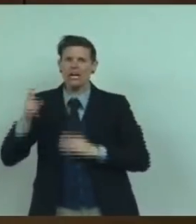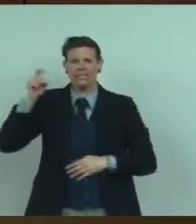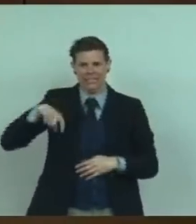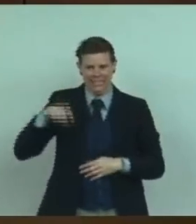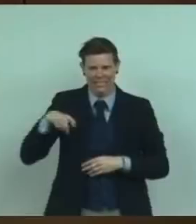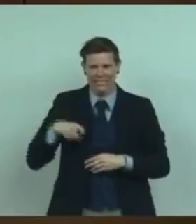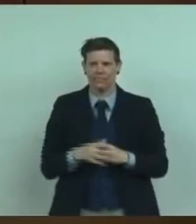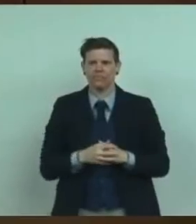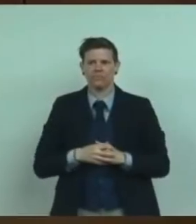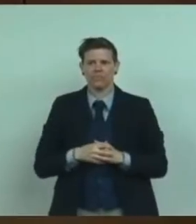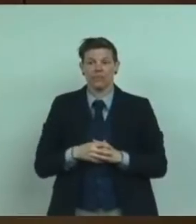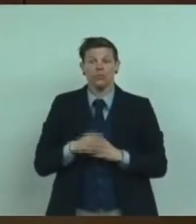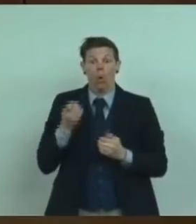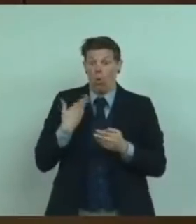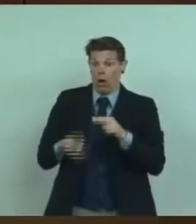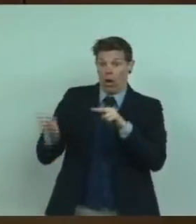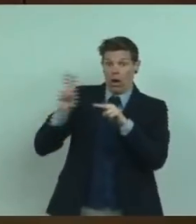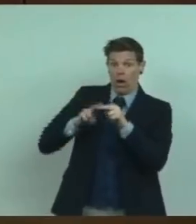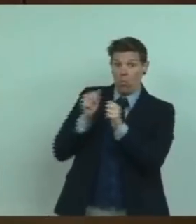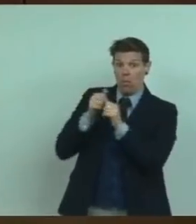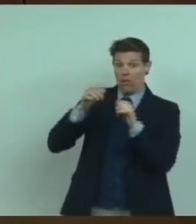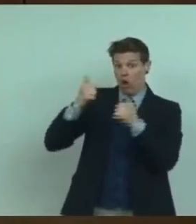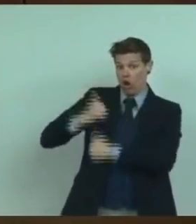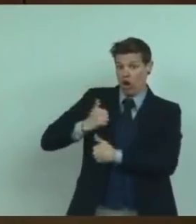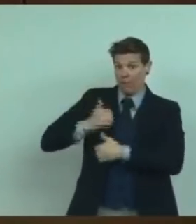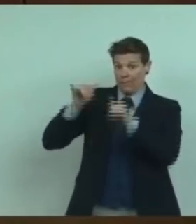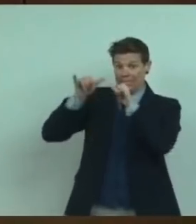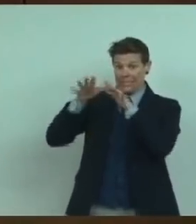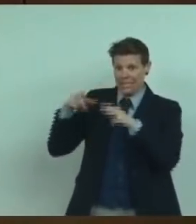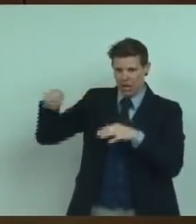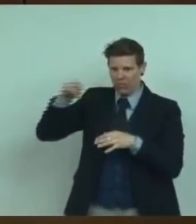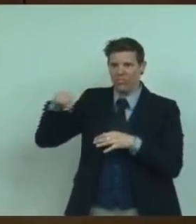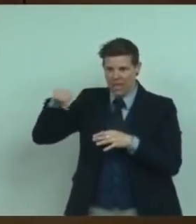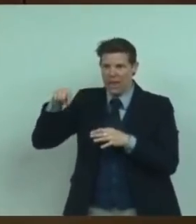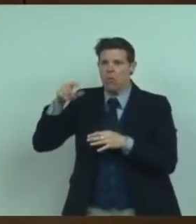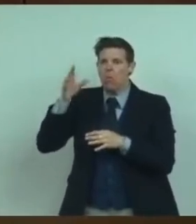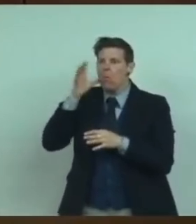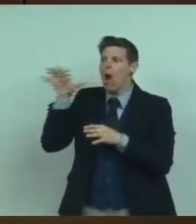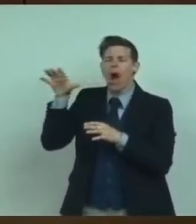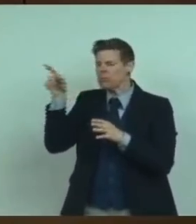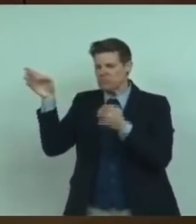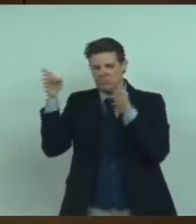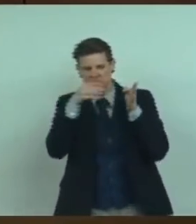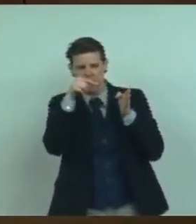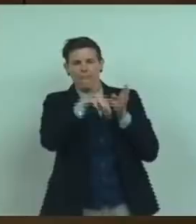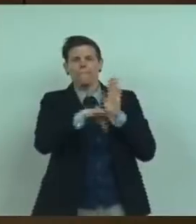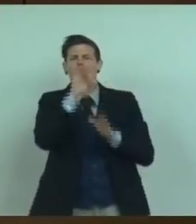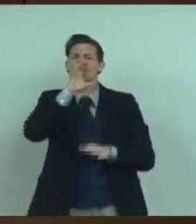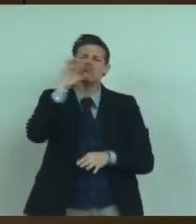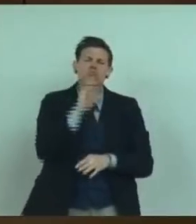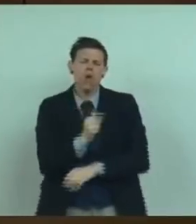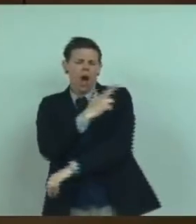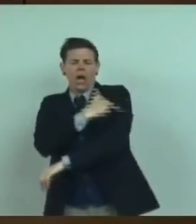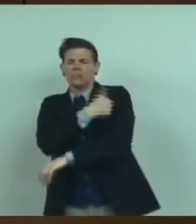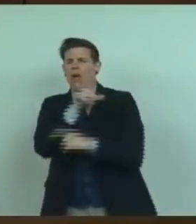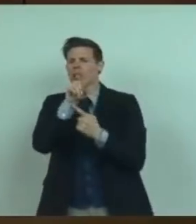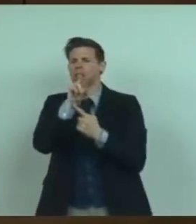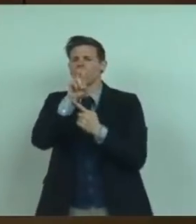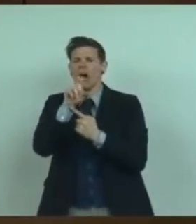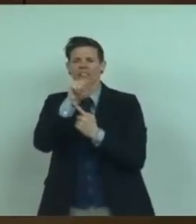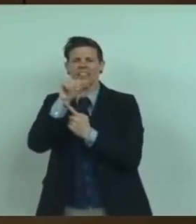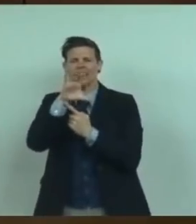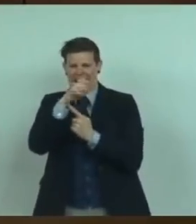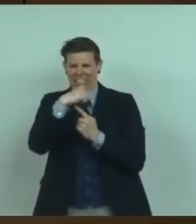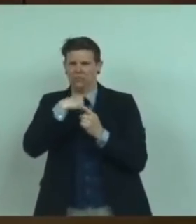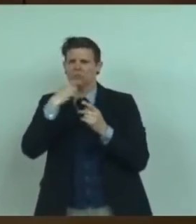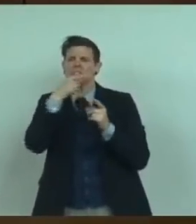Engineers the old Loveless Gibson Hospital site. Now that's an area that's near the Veterans Hospital, and